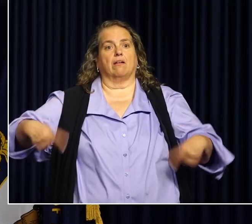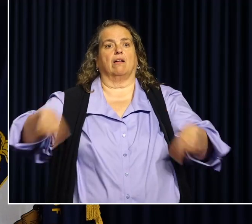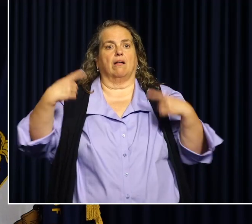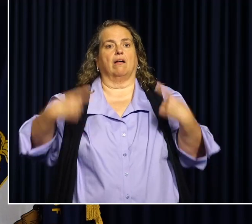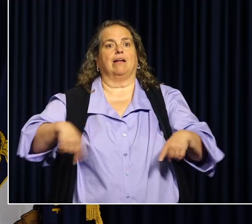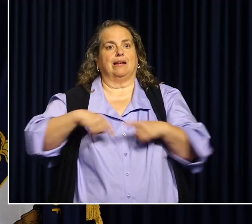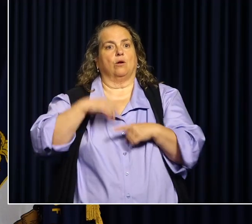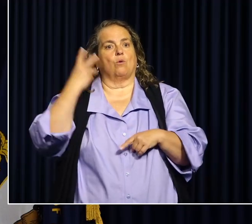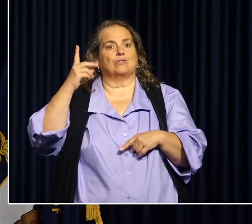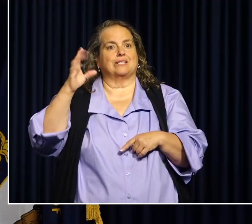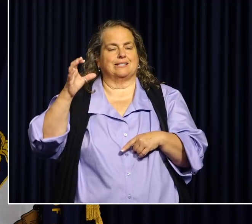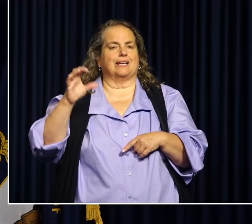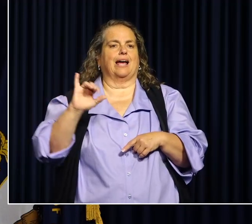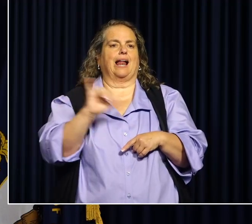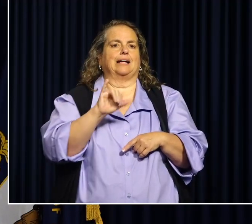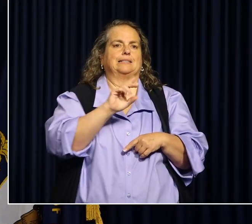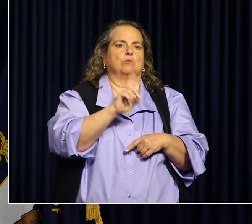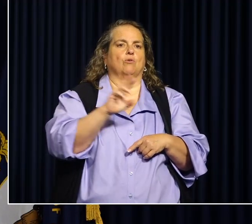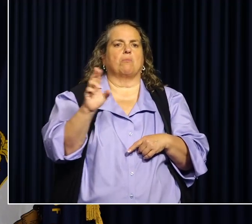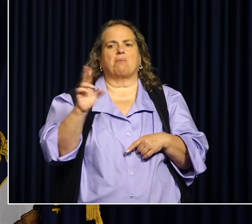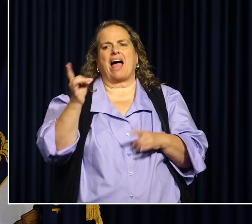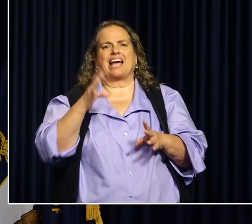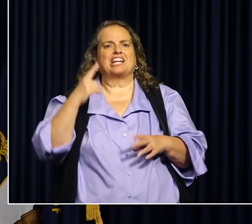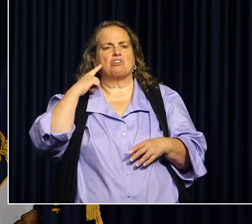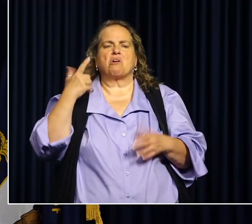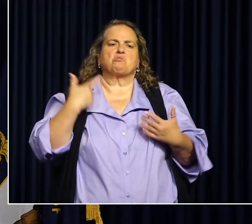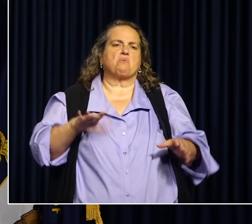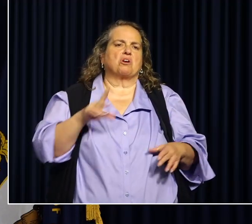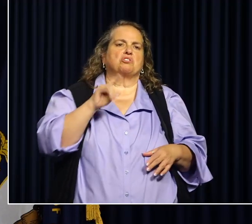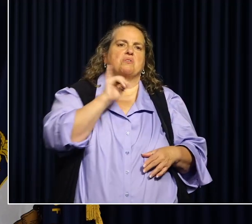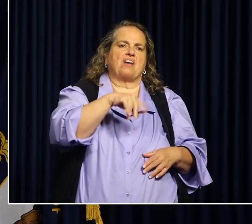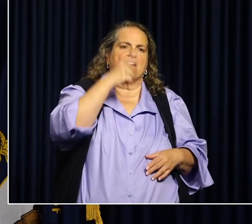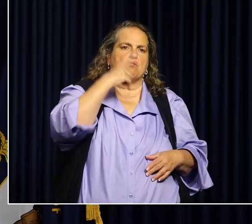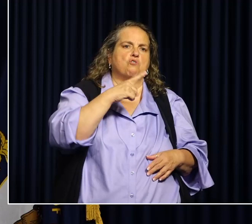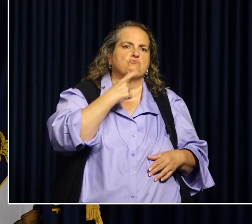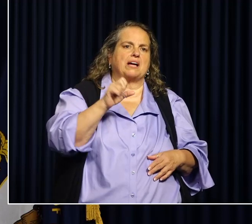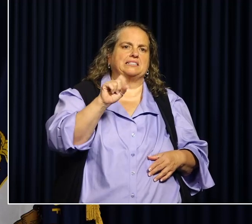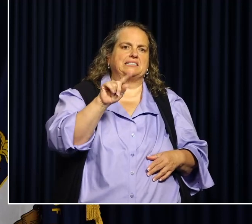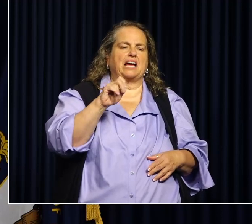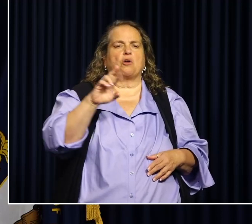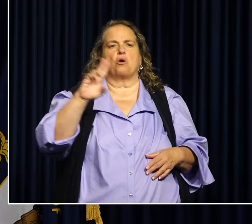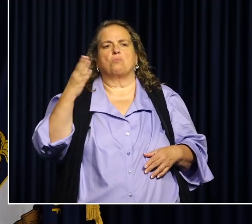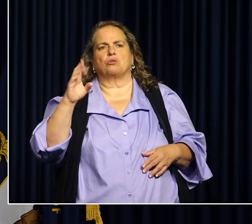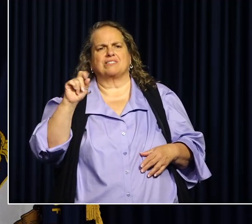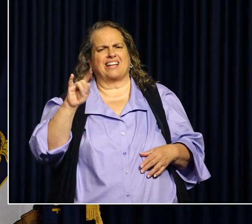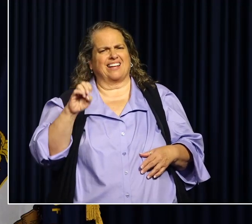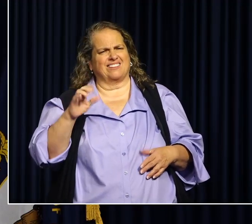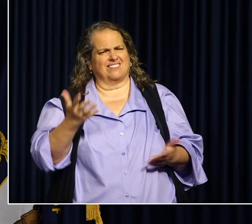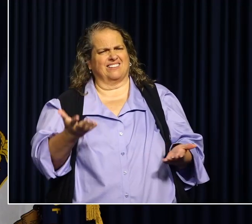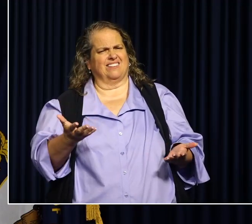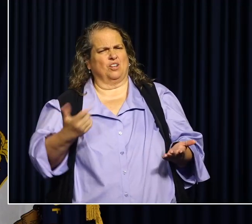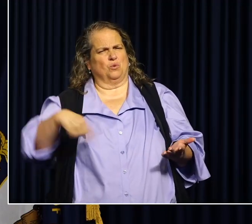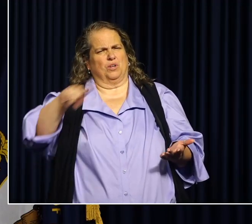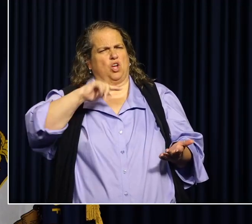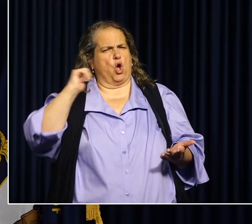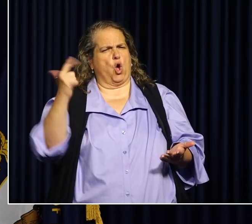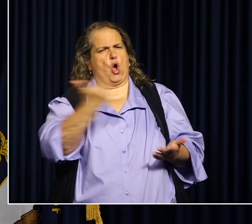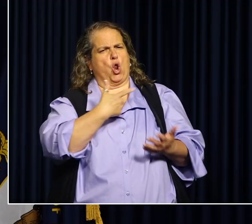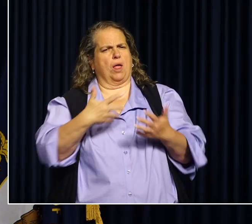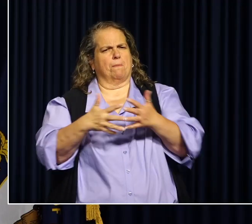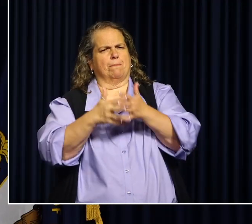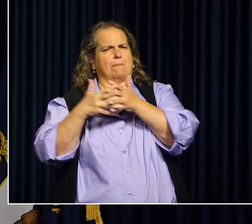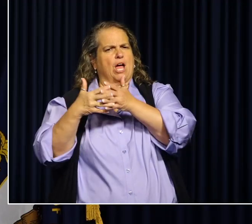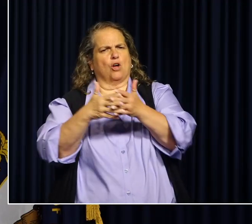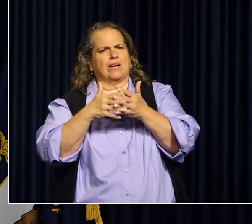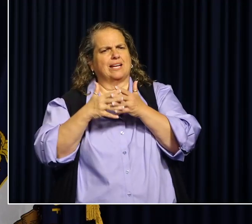in D.C. And I hate hearing we don't want to do this for red states or blue states. I mean, we're all people. We're all Americans, and we're all being hit